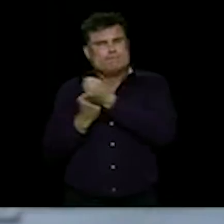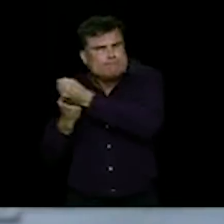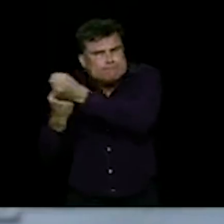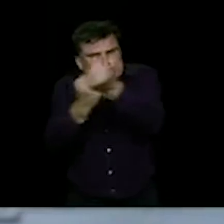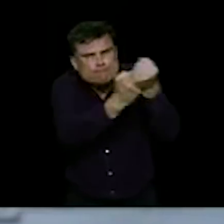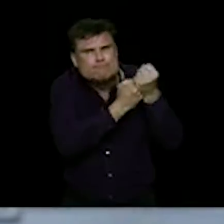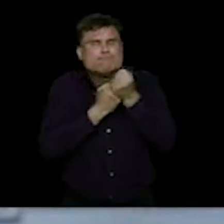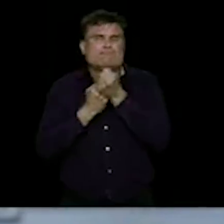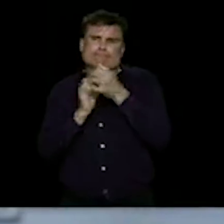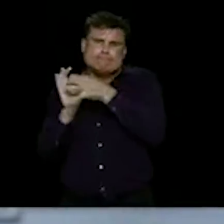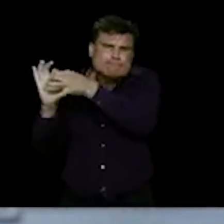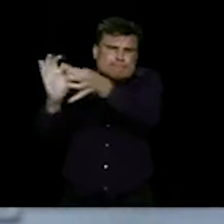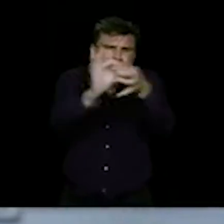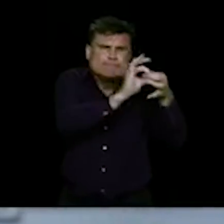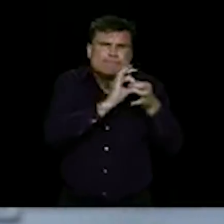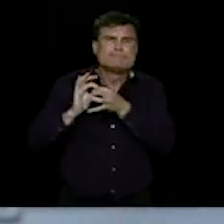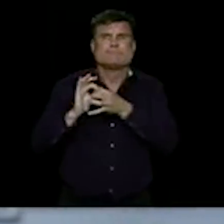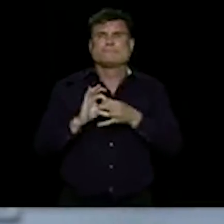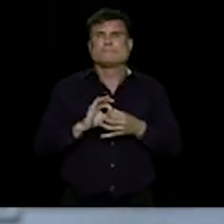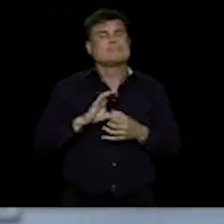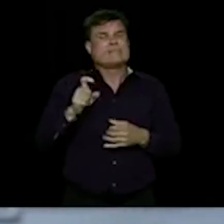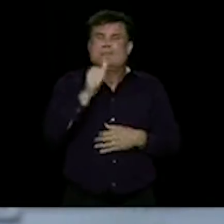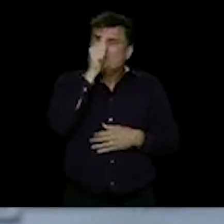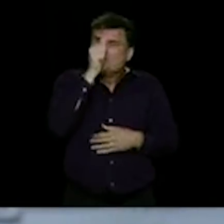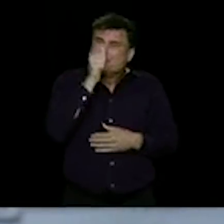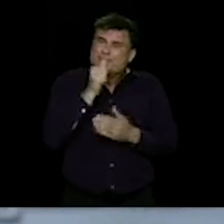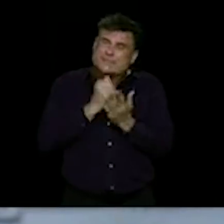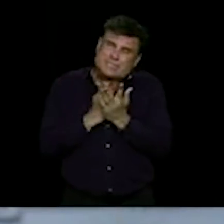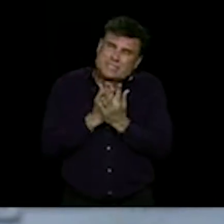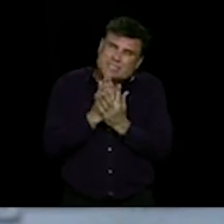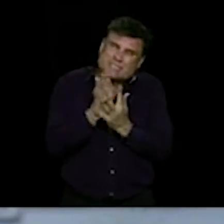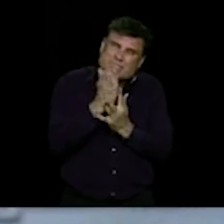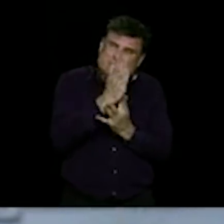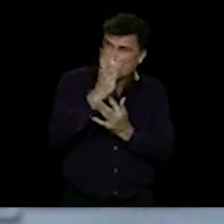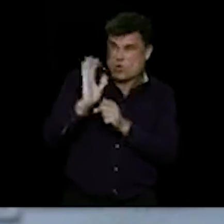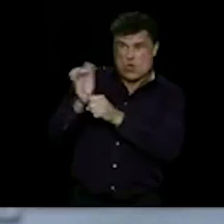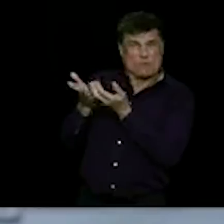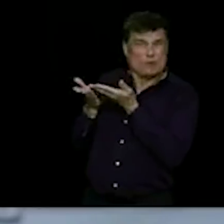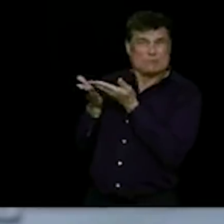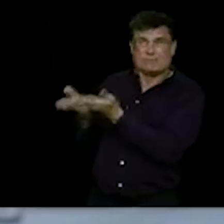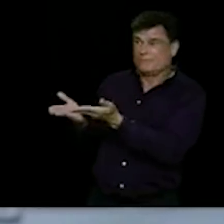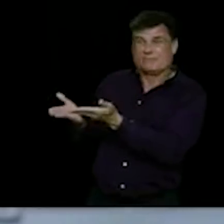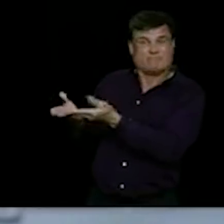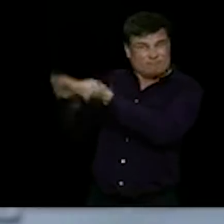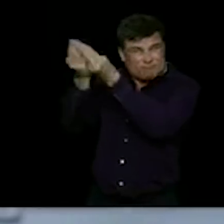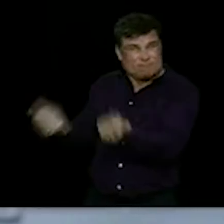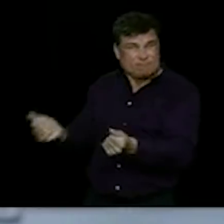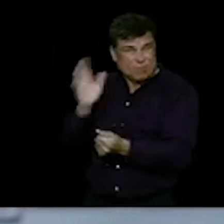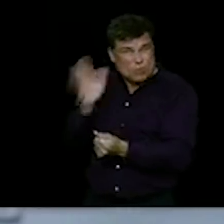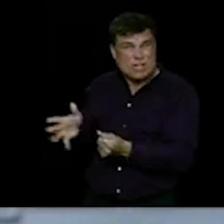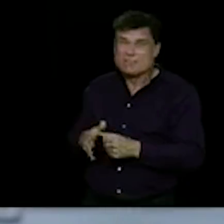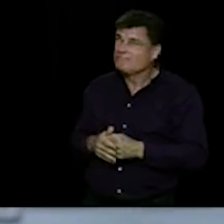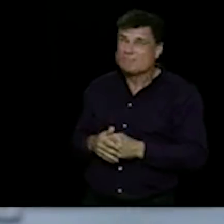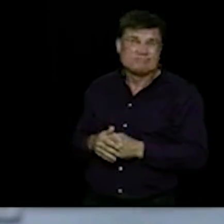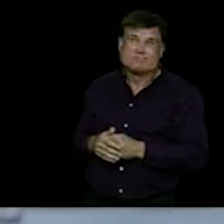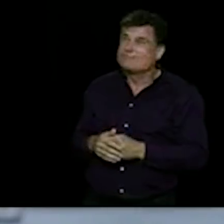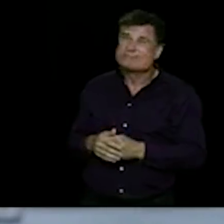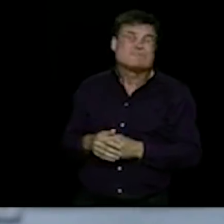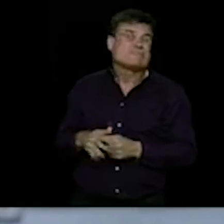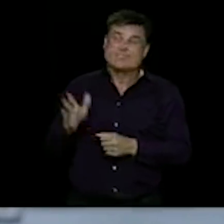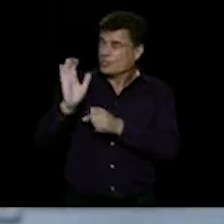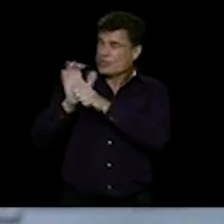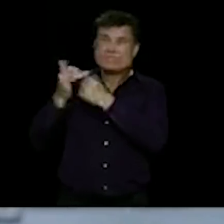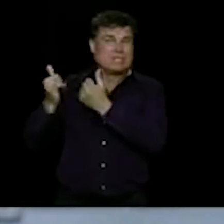is going to be with us for some time to come. And while it remains in BC, we need to keep our transmission